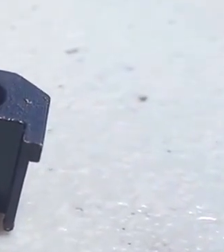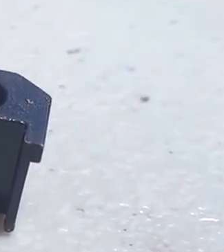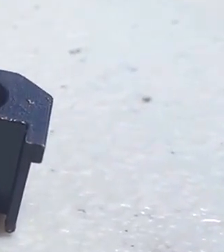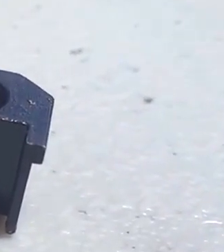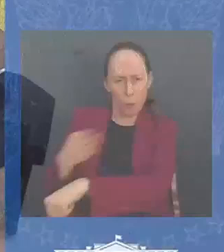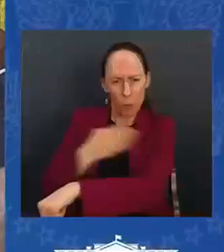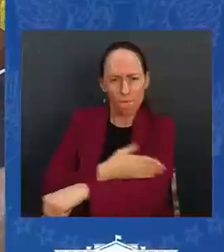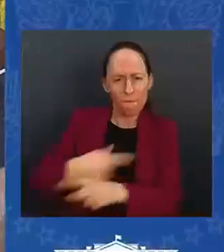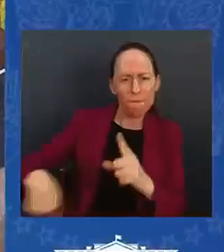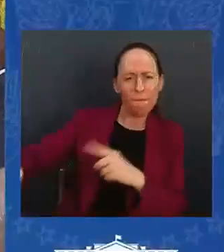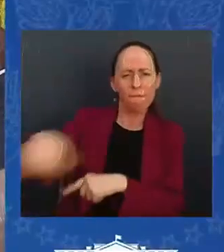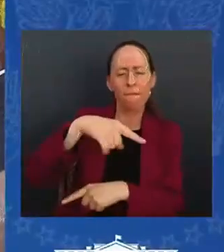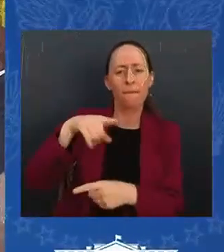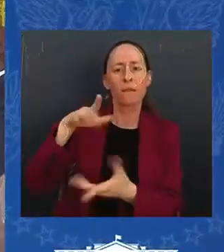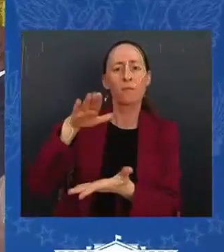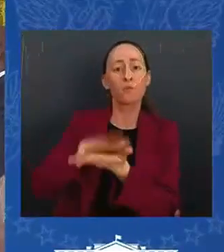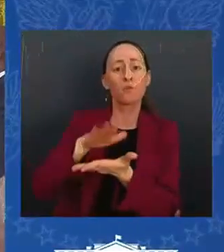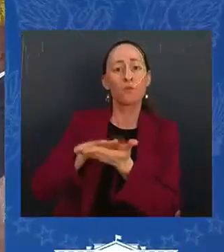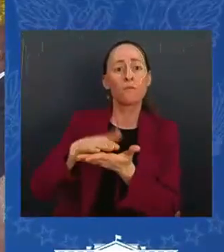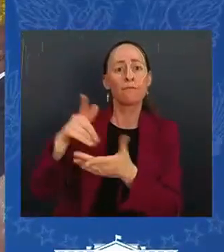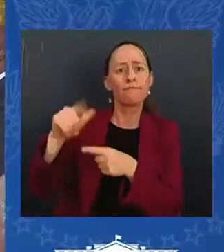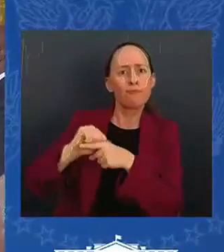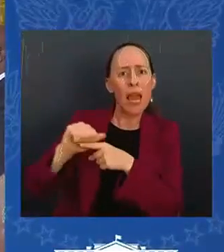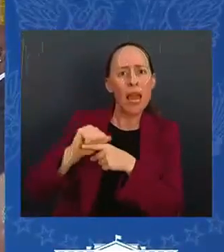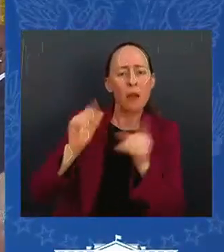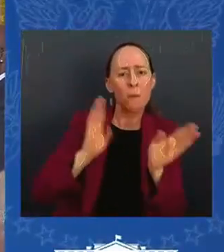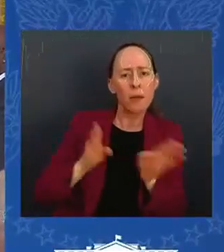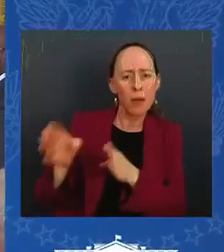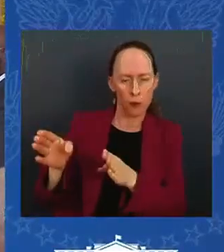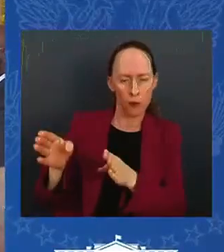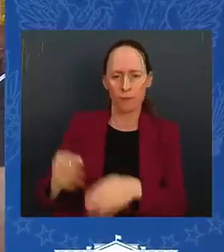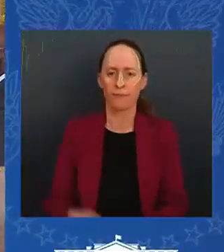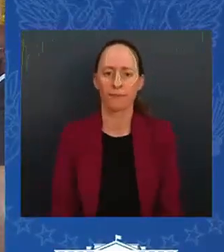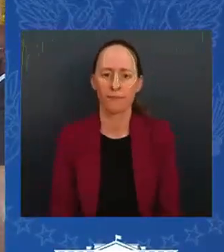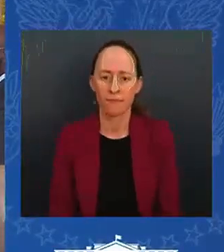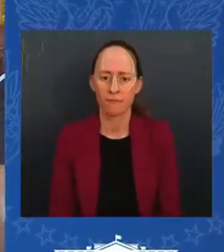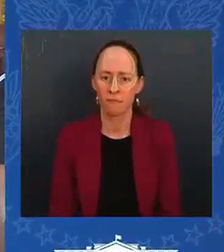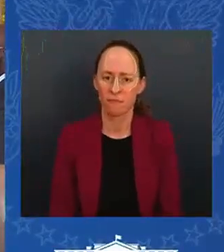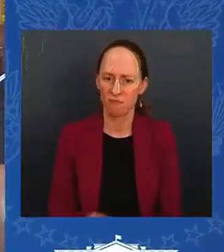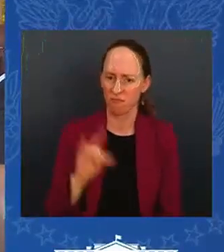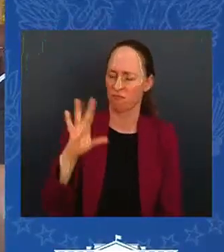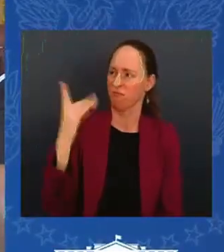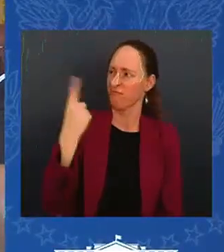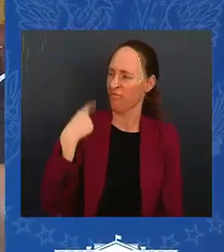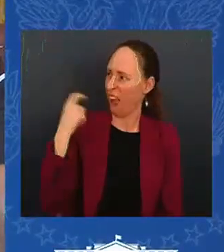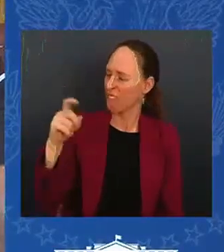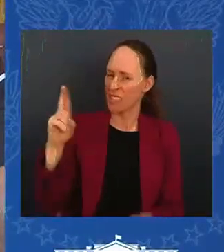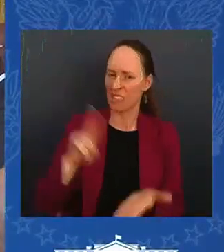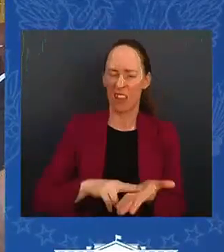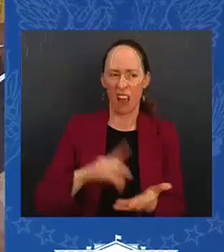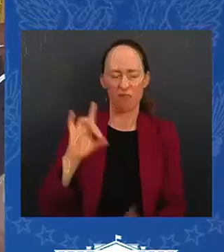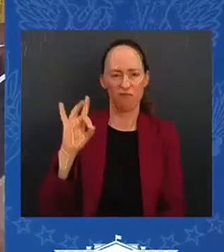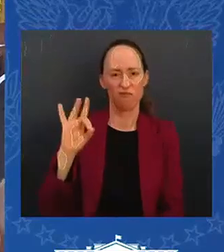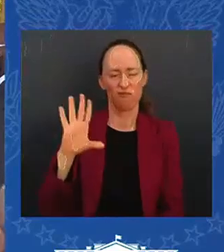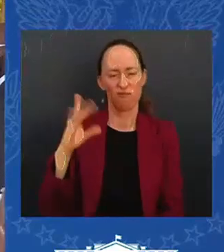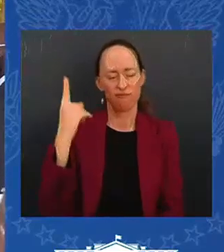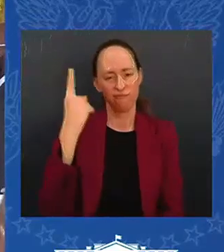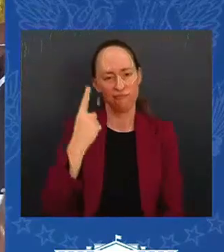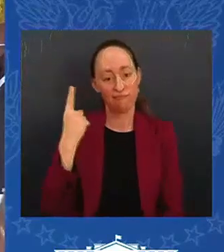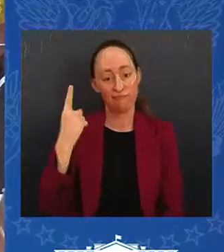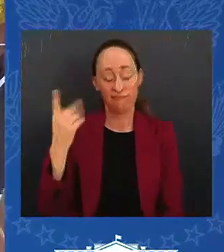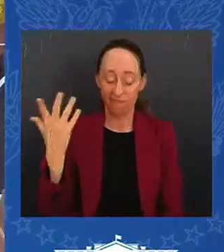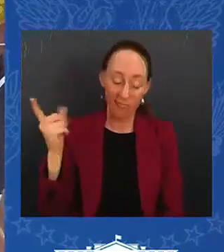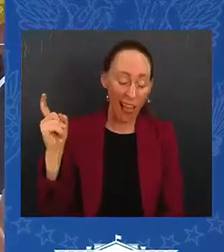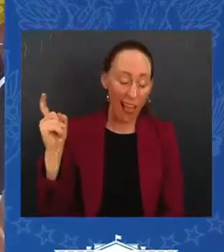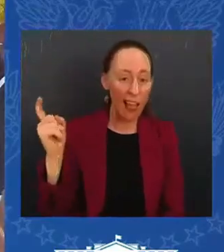President Joe Biden signed an executive order that creates a task force to assess emerging gun threats, which includes Glock switches. The task force